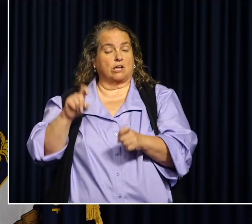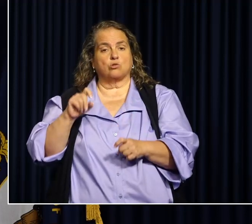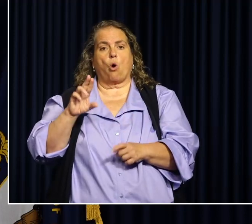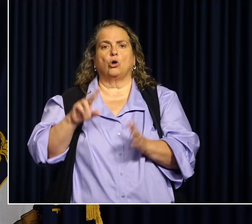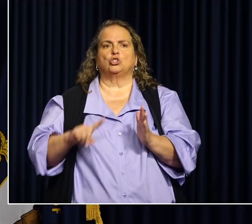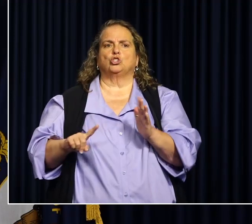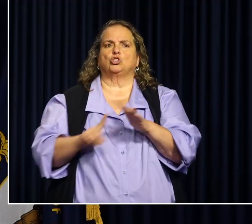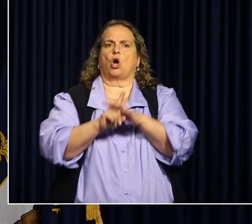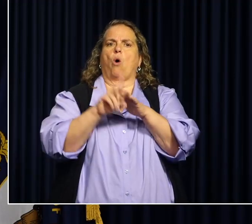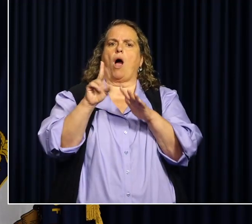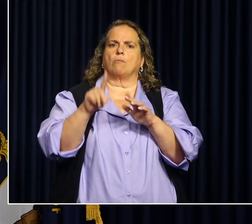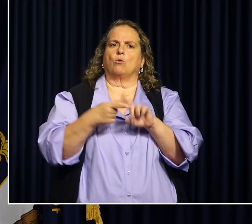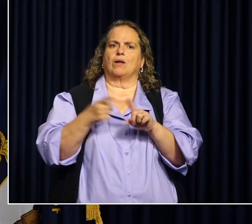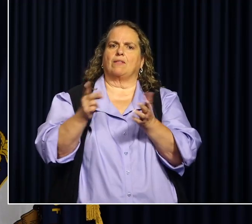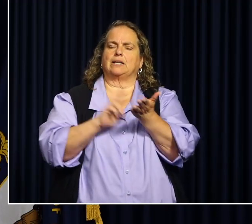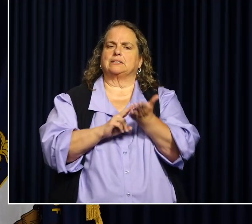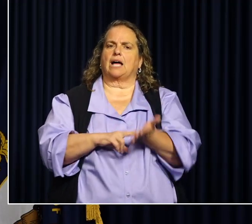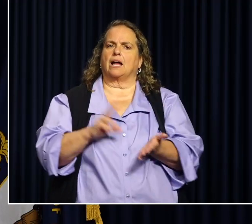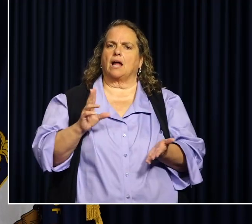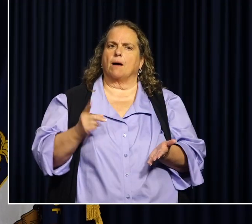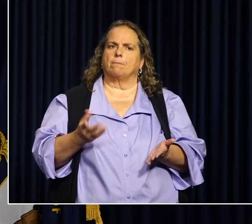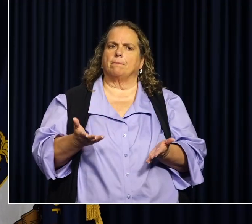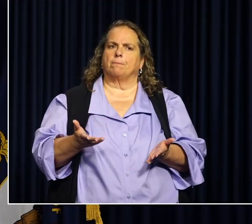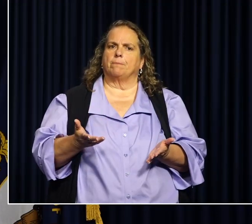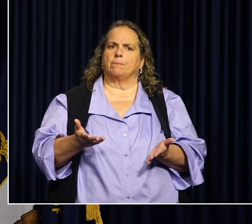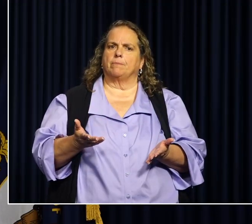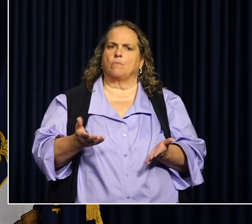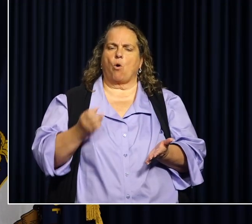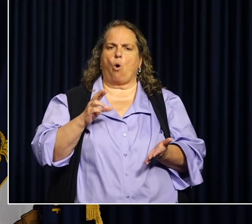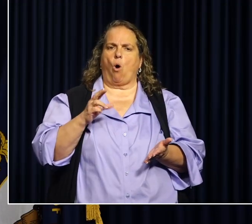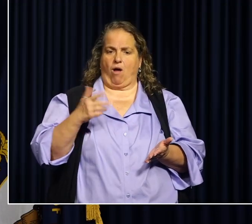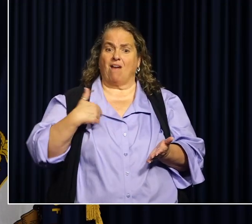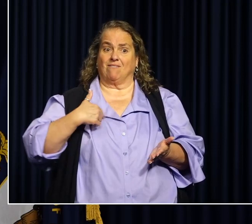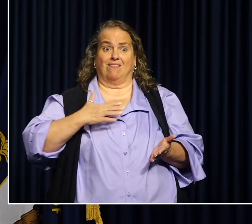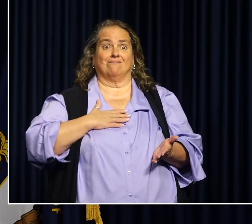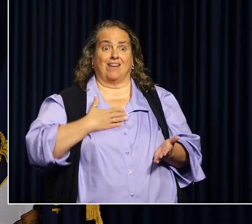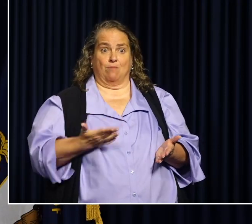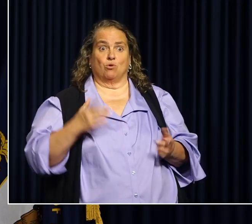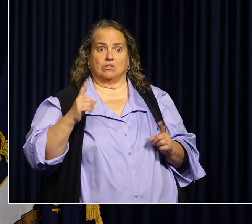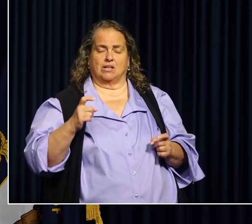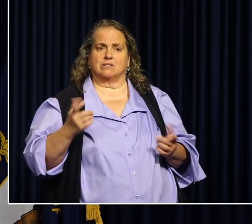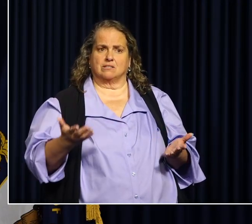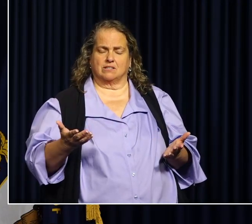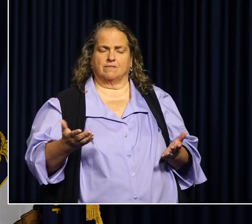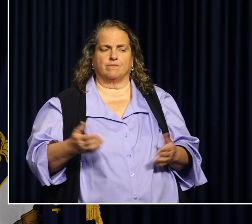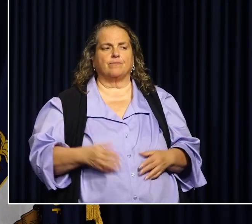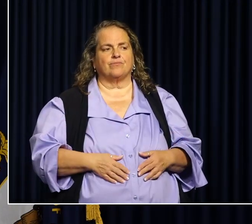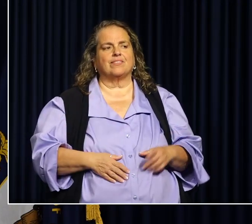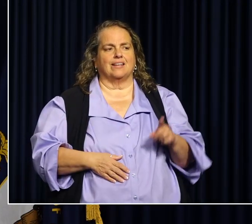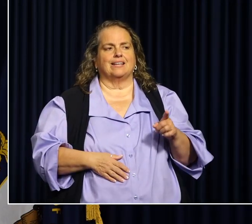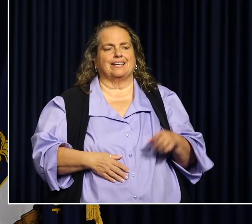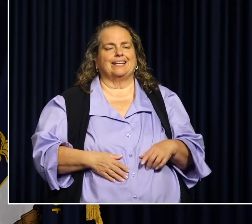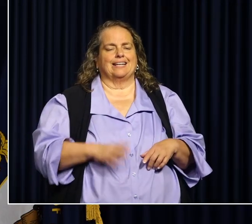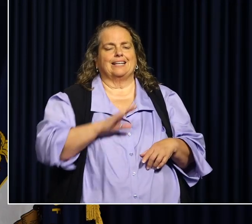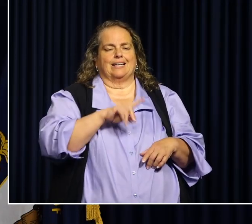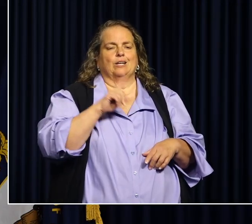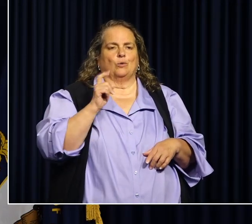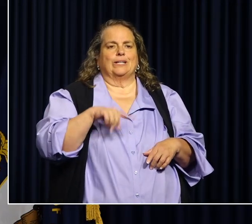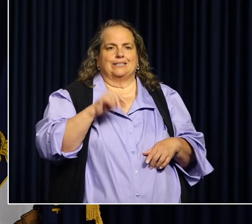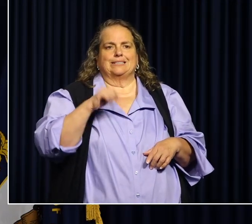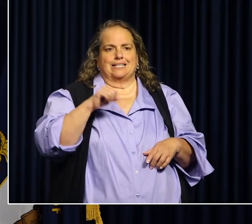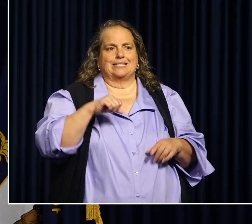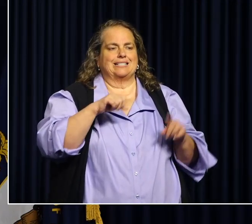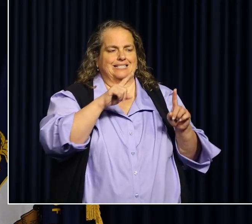testing when they do sign up versus just the sheer availability of those tests? Question is on testing versus